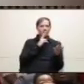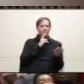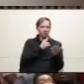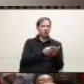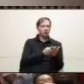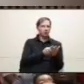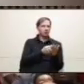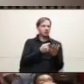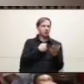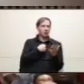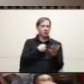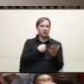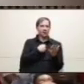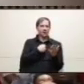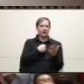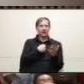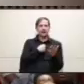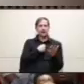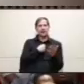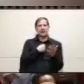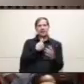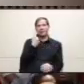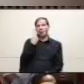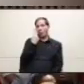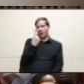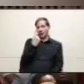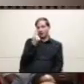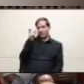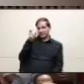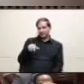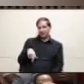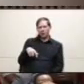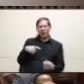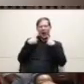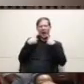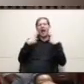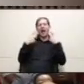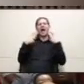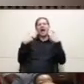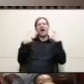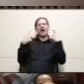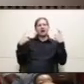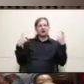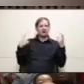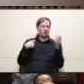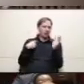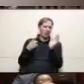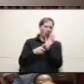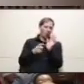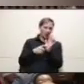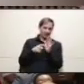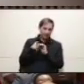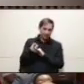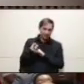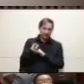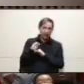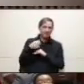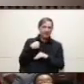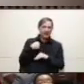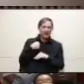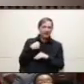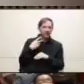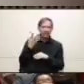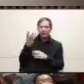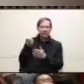not have creditors. We had one person who was making a lot of noise that we owe them, but they did not have any contract